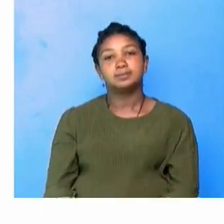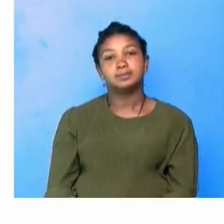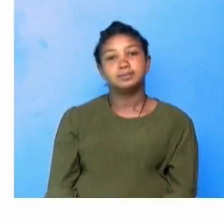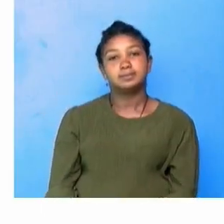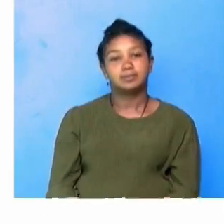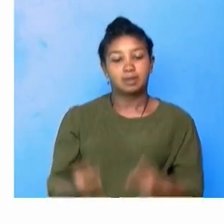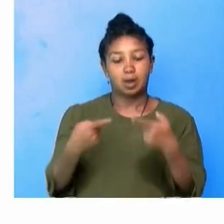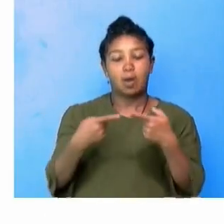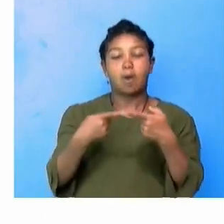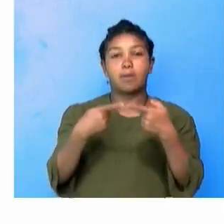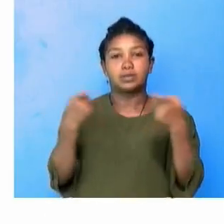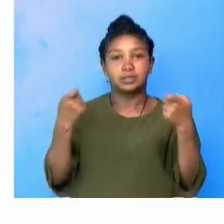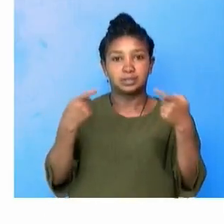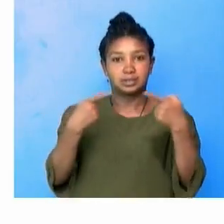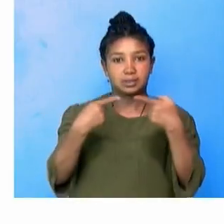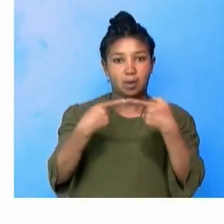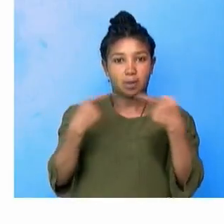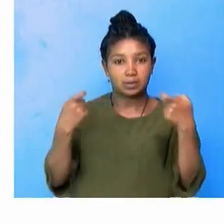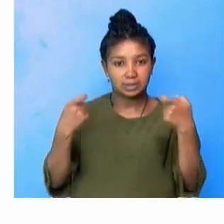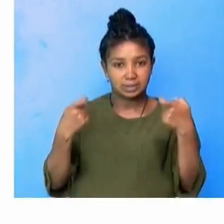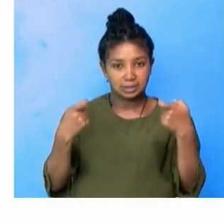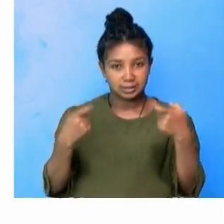the opposite